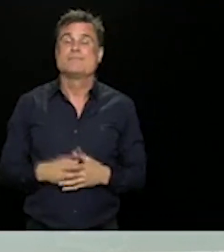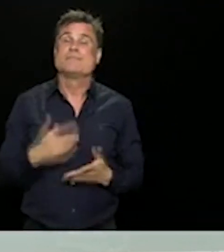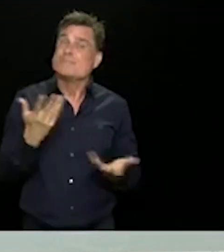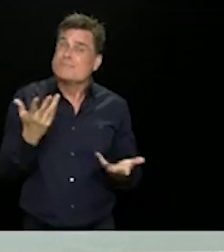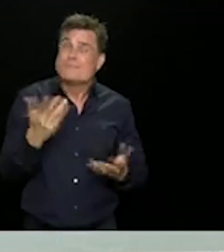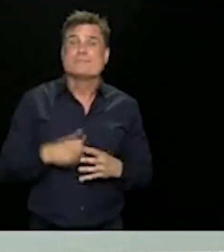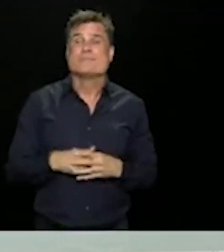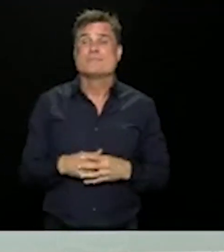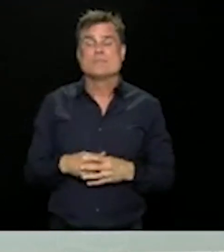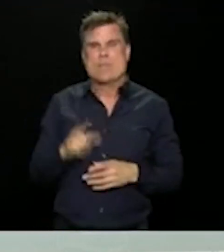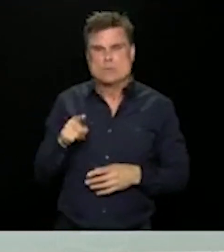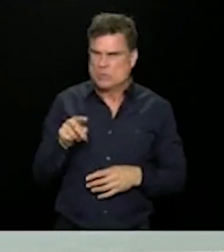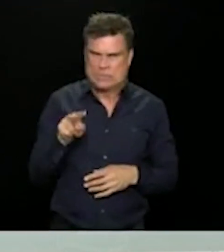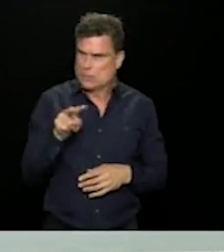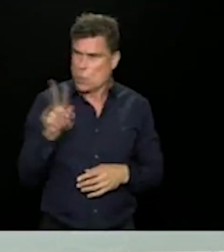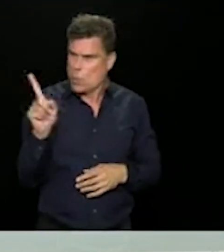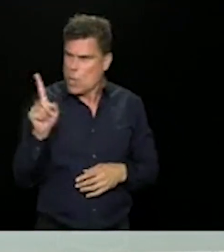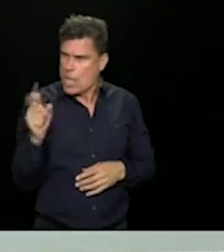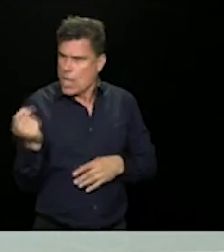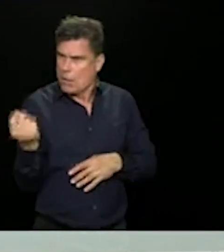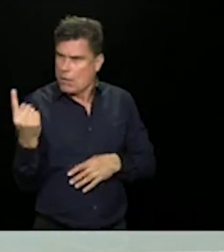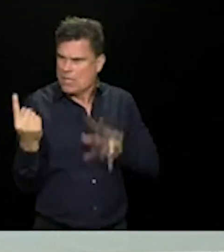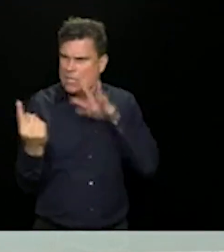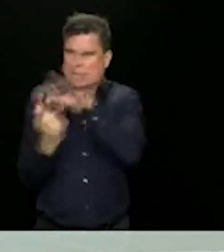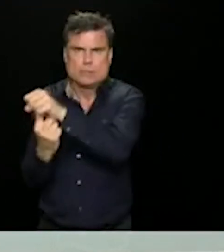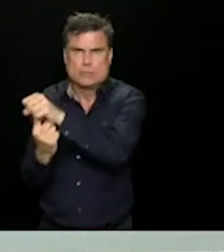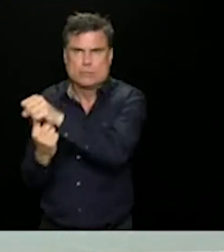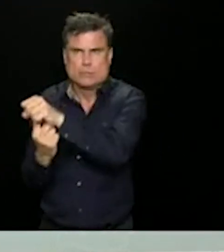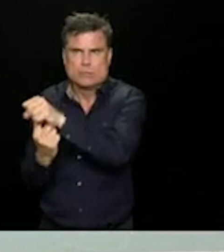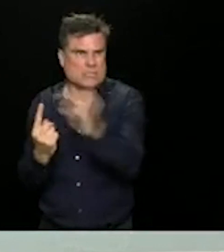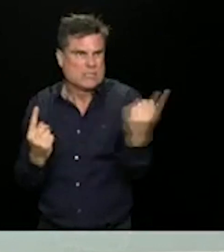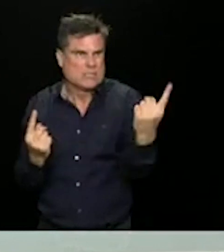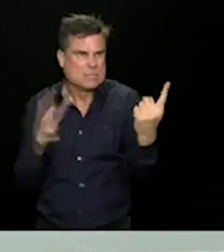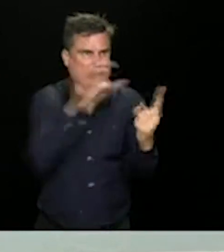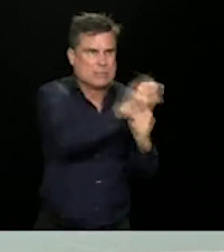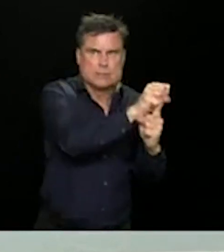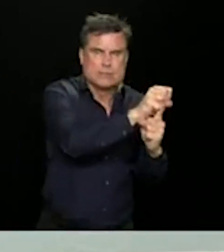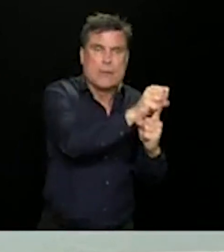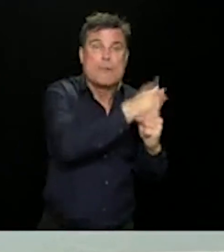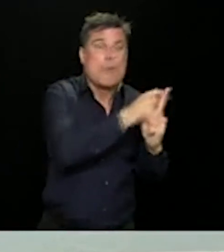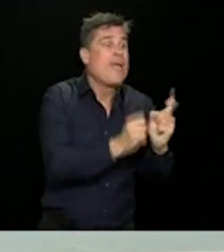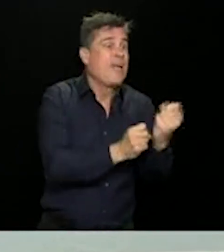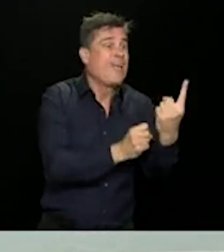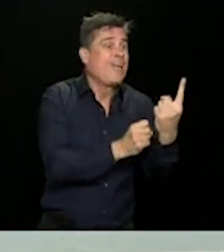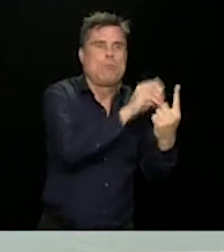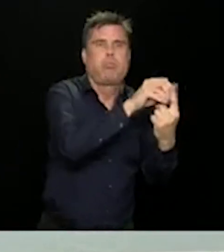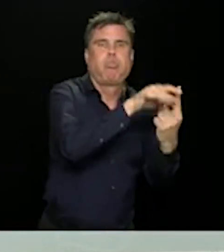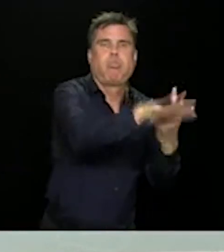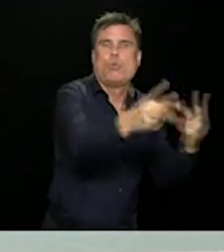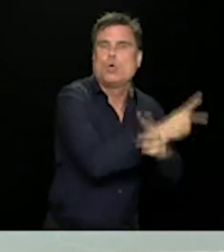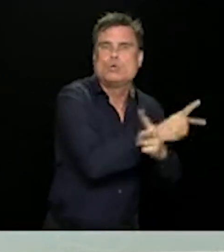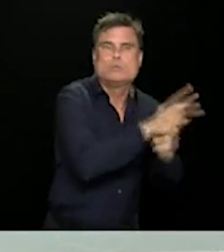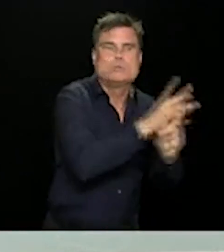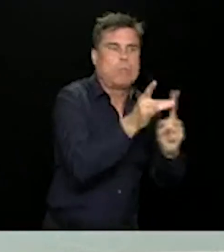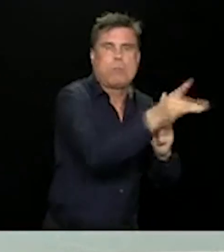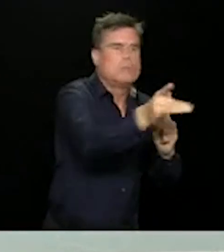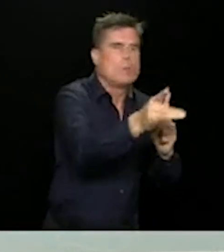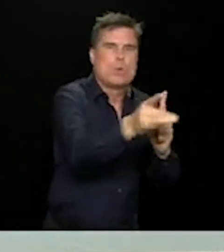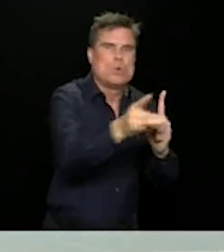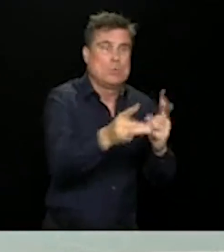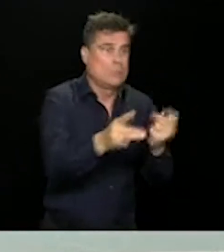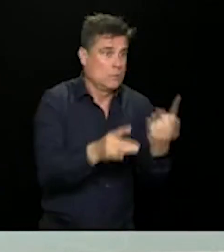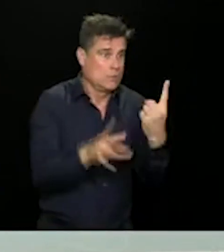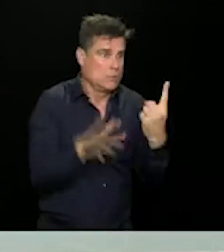we're tracking every single person. And that's one of the reasons why we are continuing to have that reduction in numbers of people who